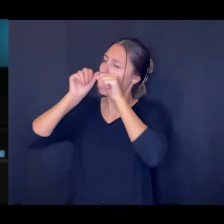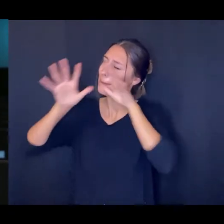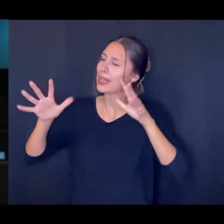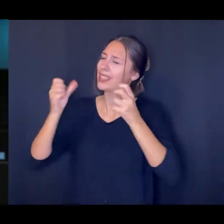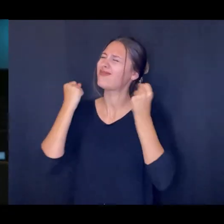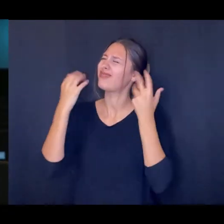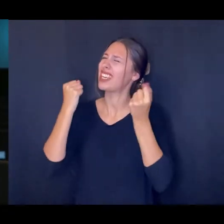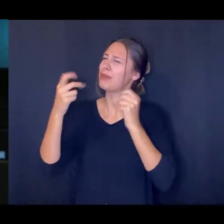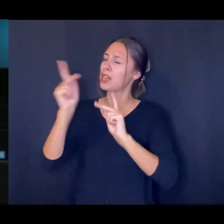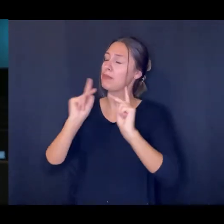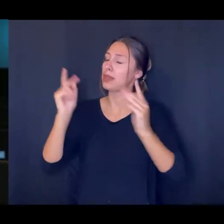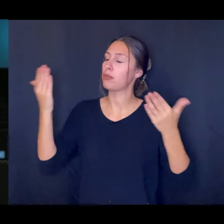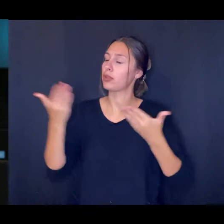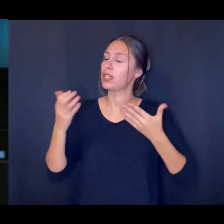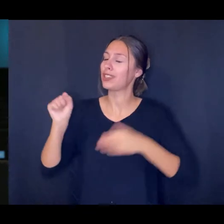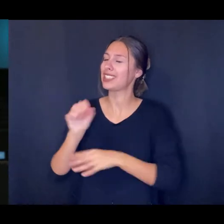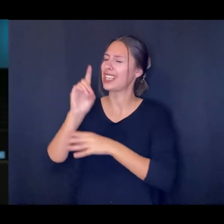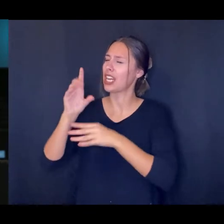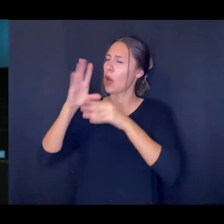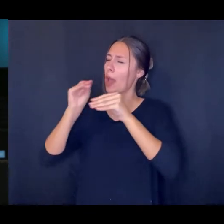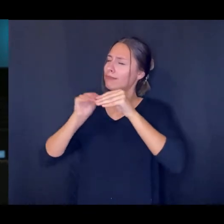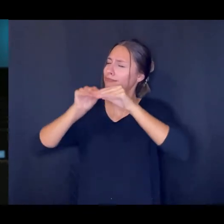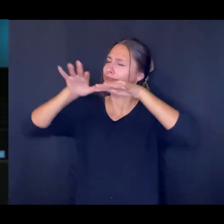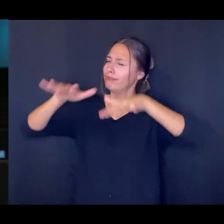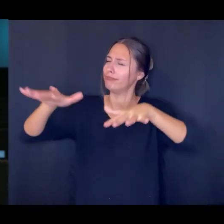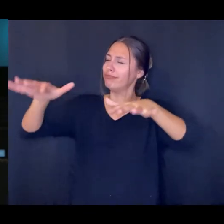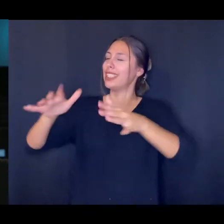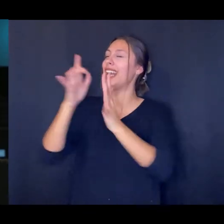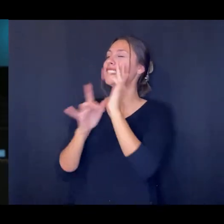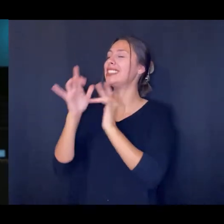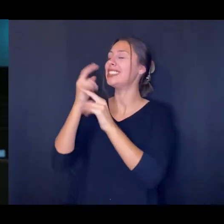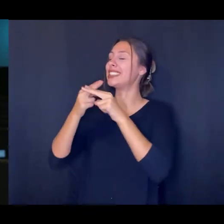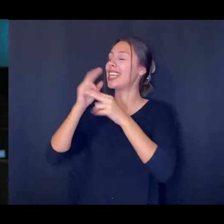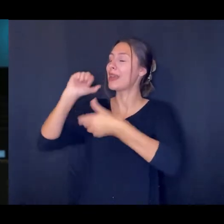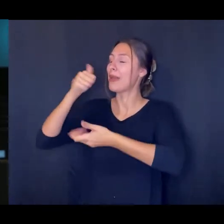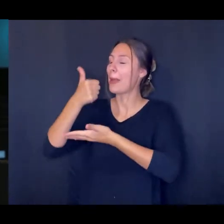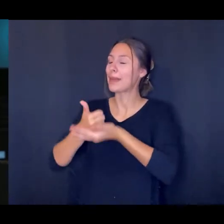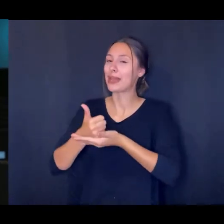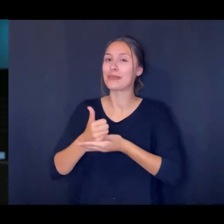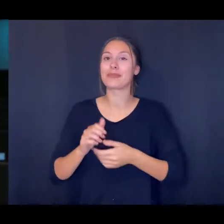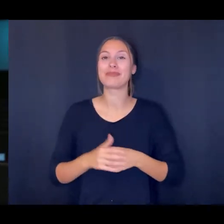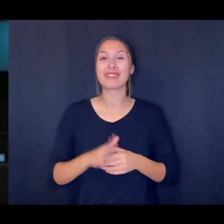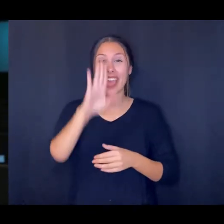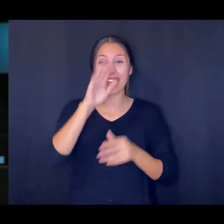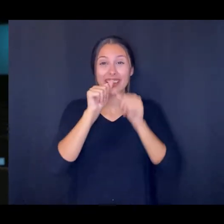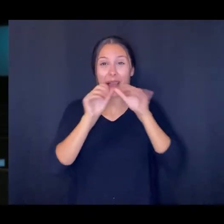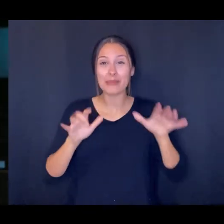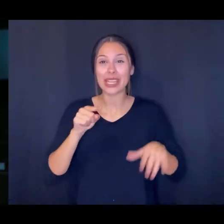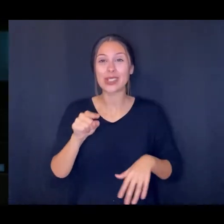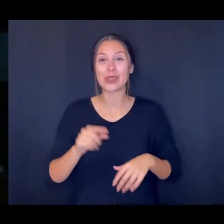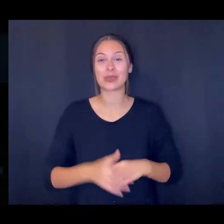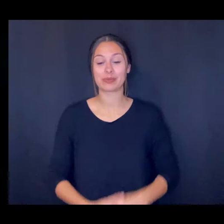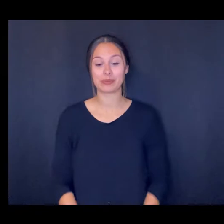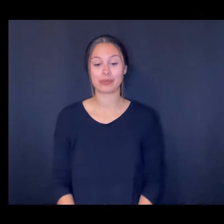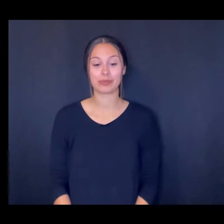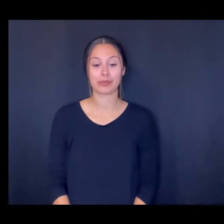bless thousands of people here in San Diego and beyond. In Jesus' name, amen. God bless you.